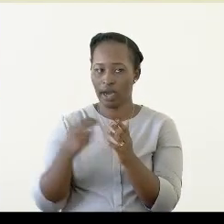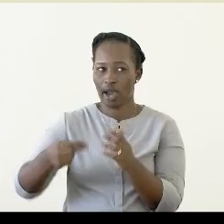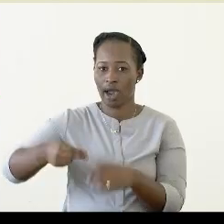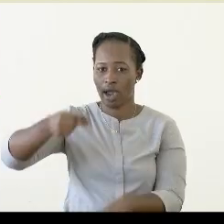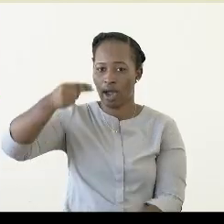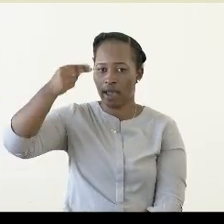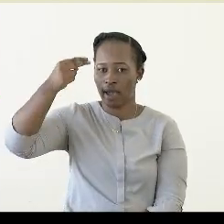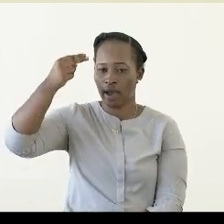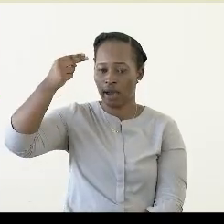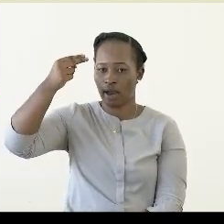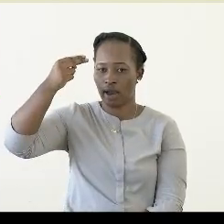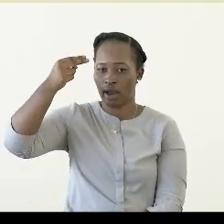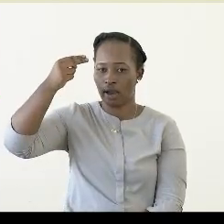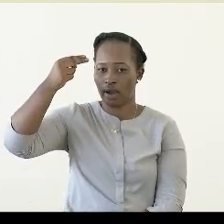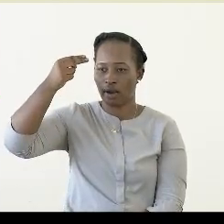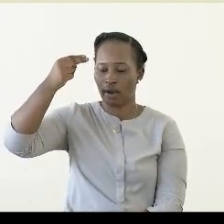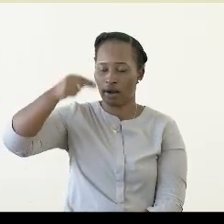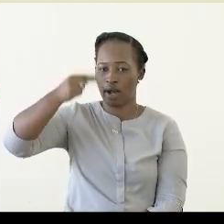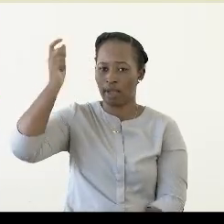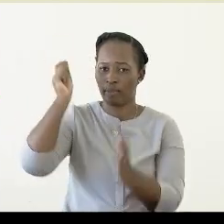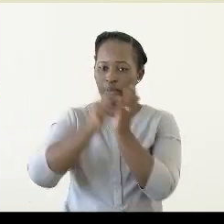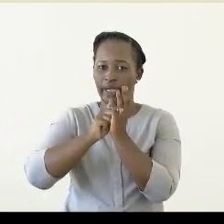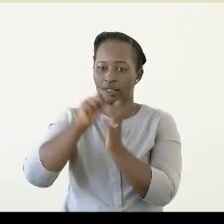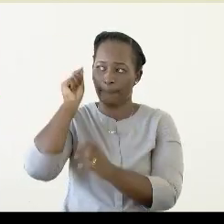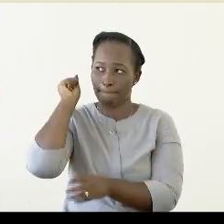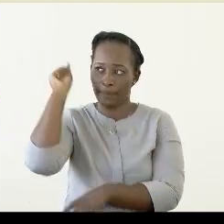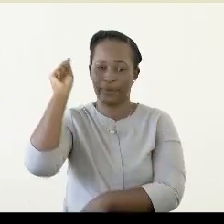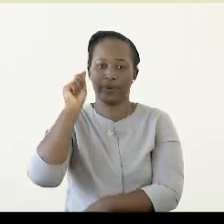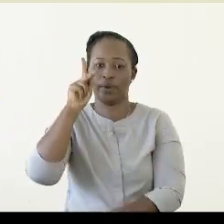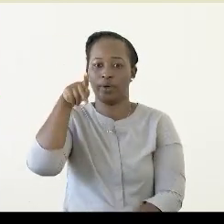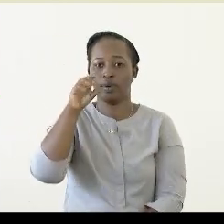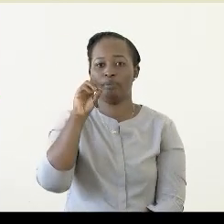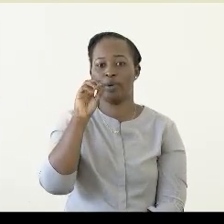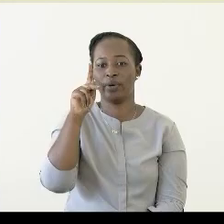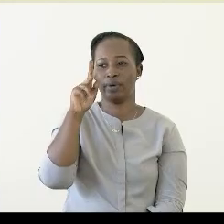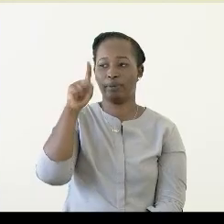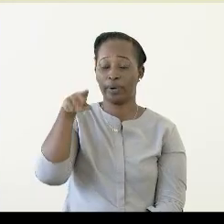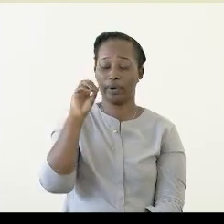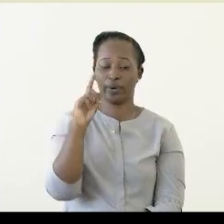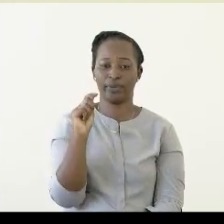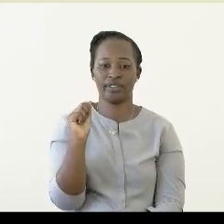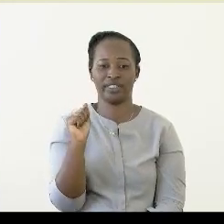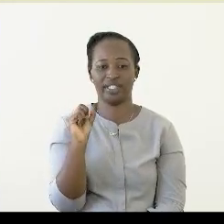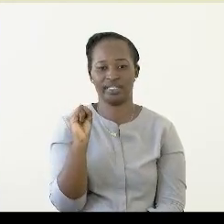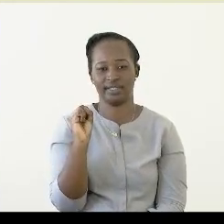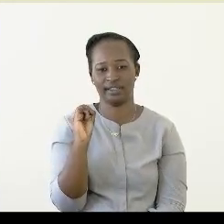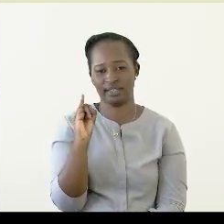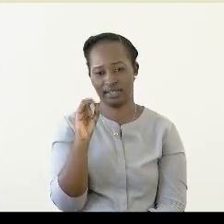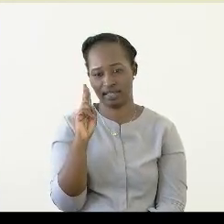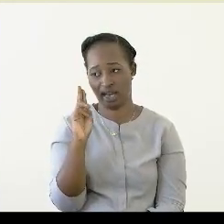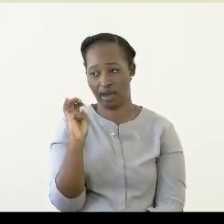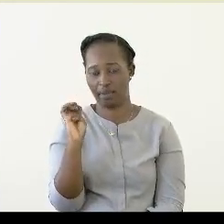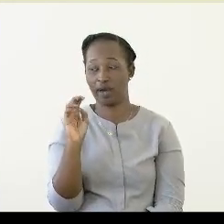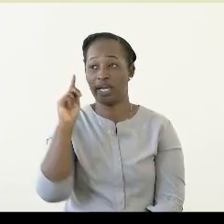which has the highest point is potassium nitrate. You can see its solubility is more